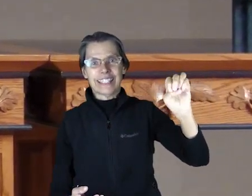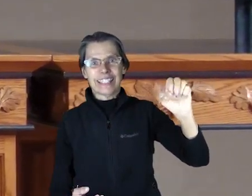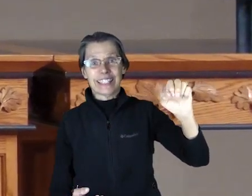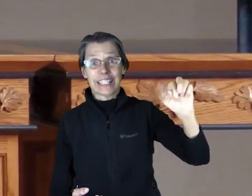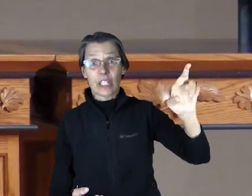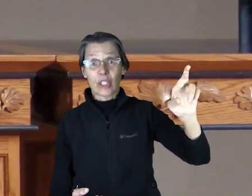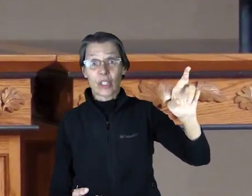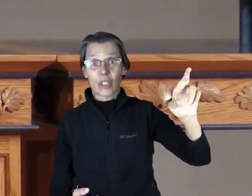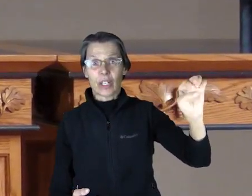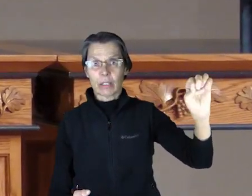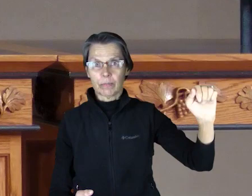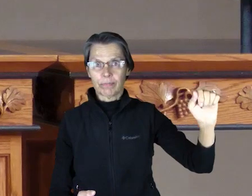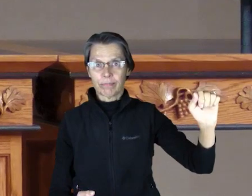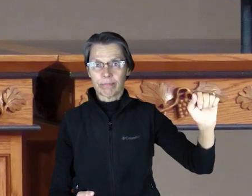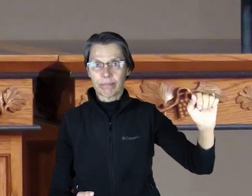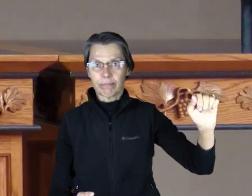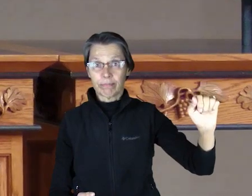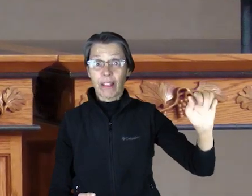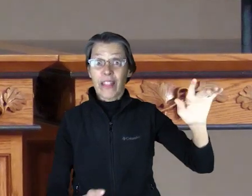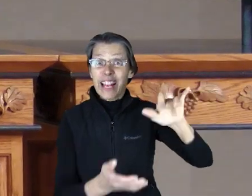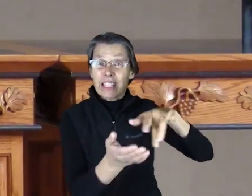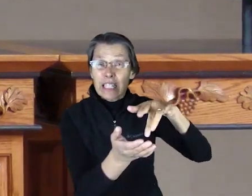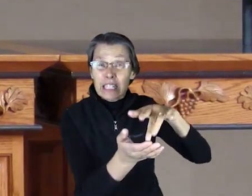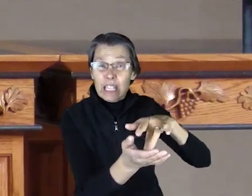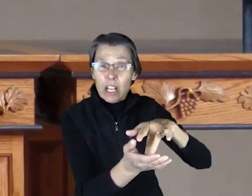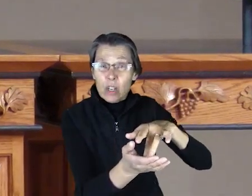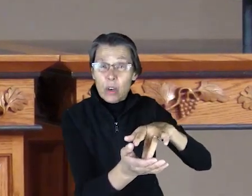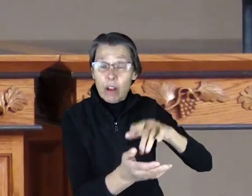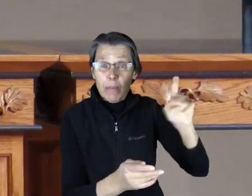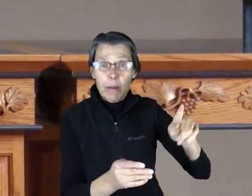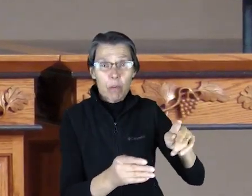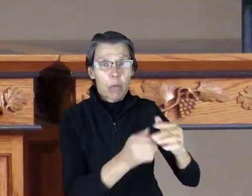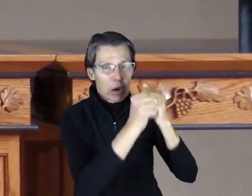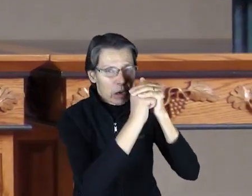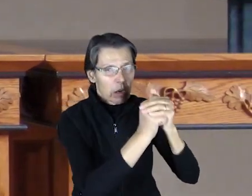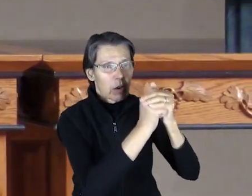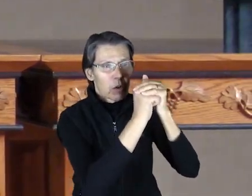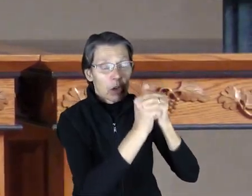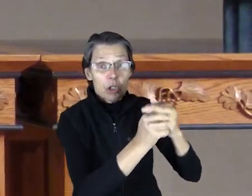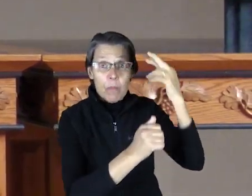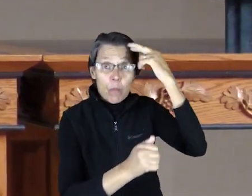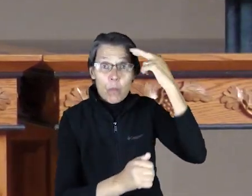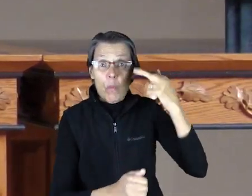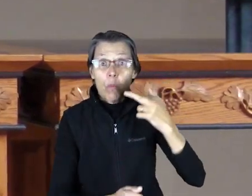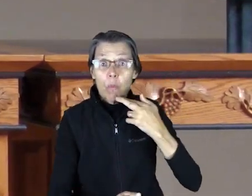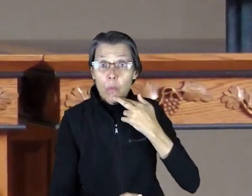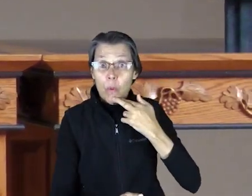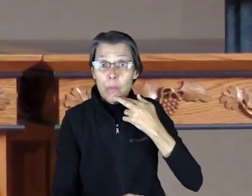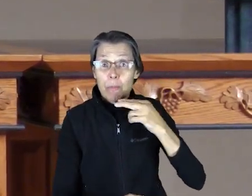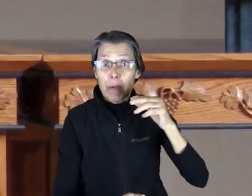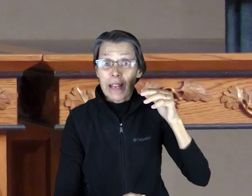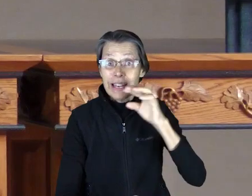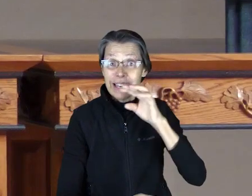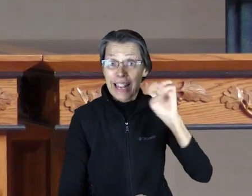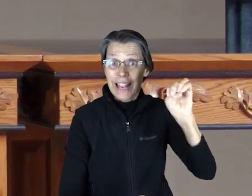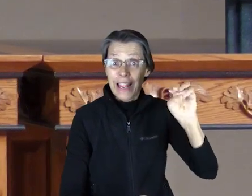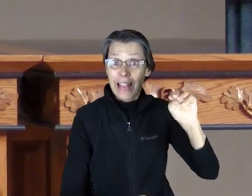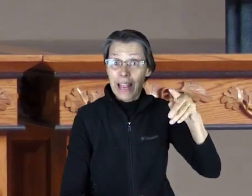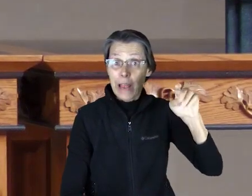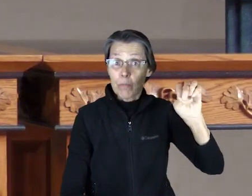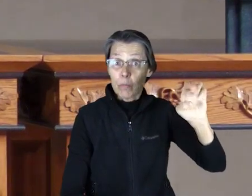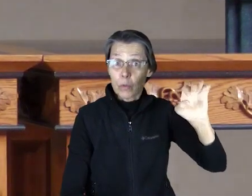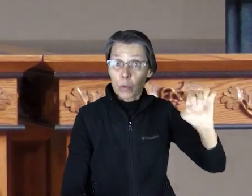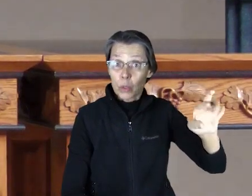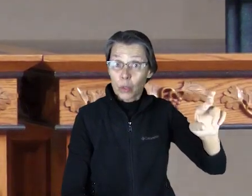It is the center of the worship of the emperor, Caesarea Philippi is, and it is the center of the worship of the Greek god